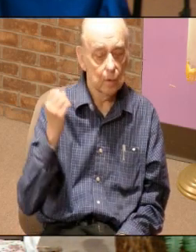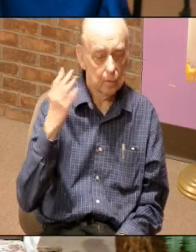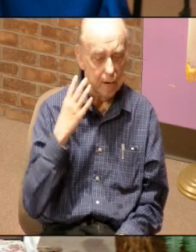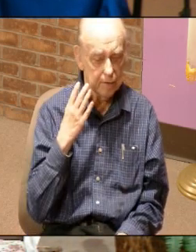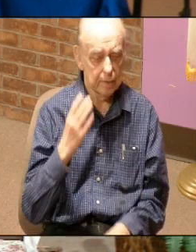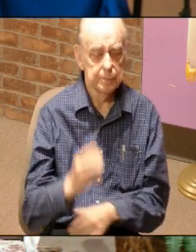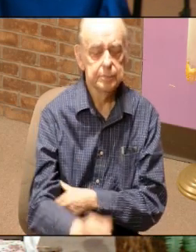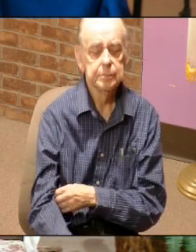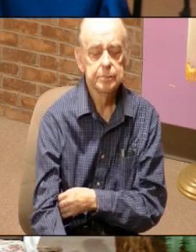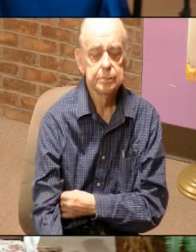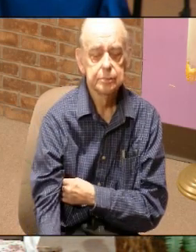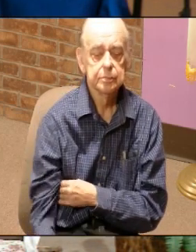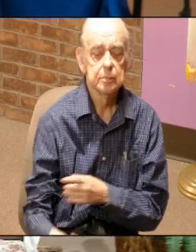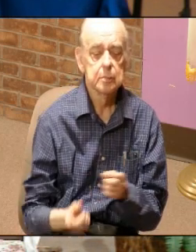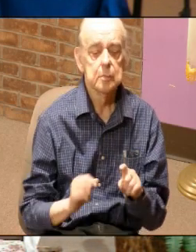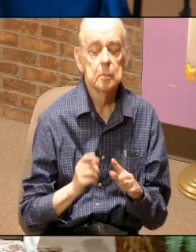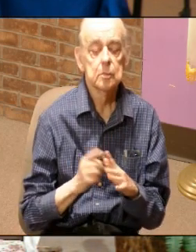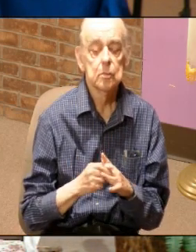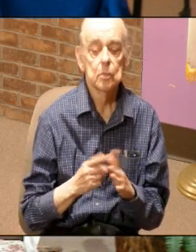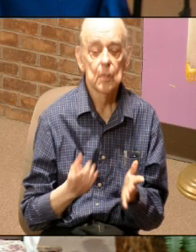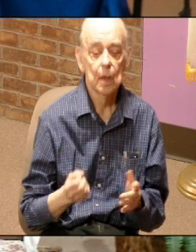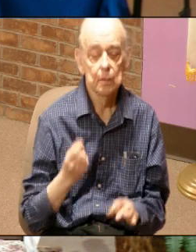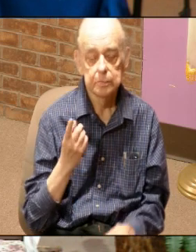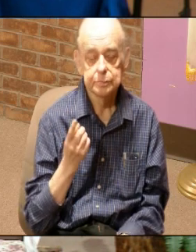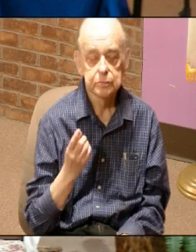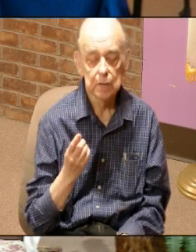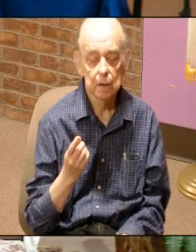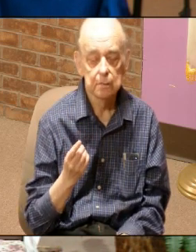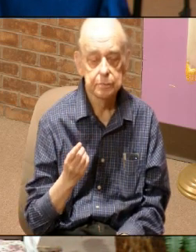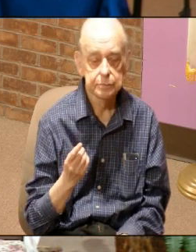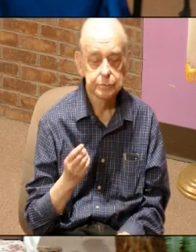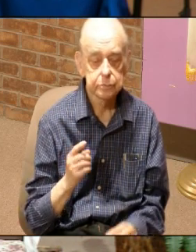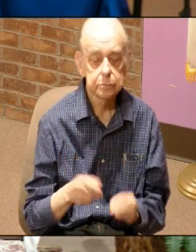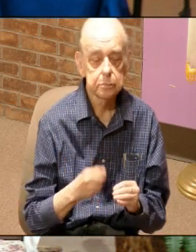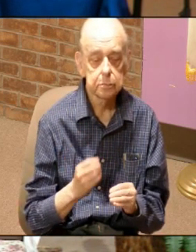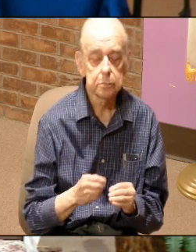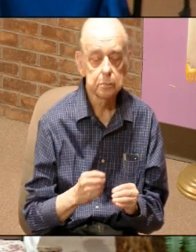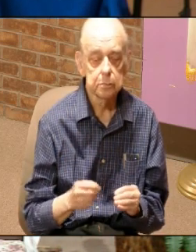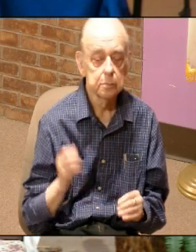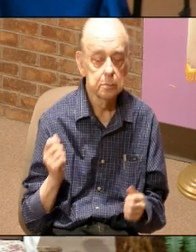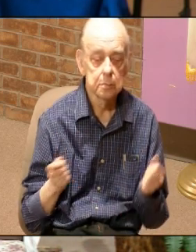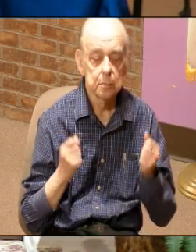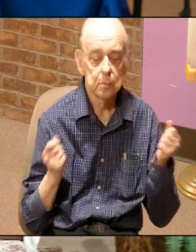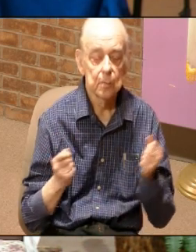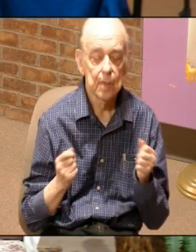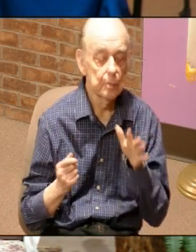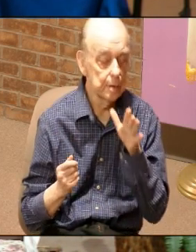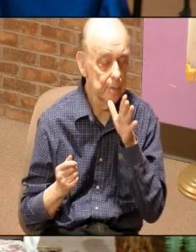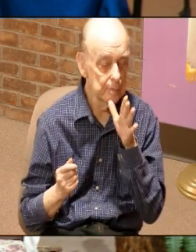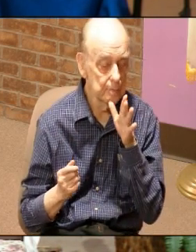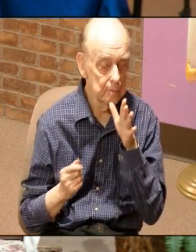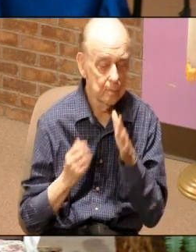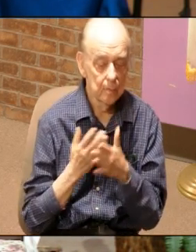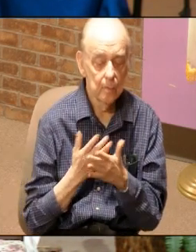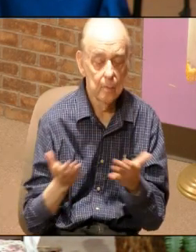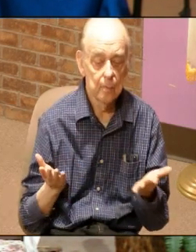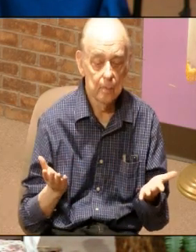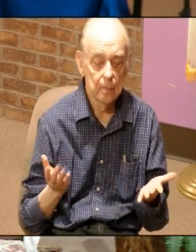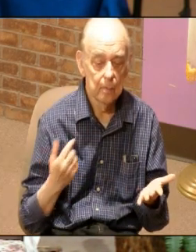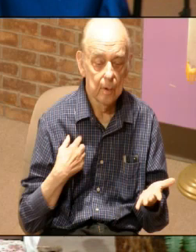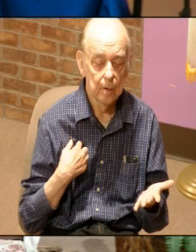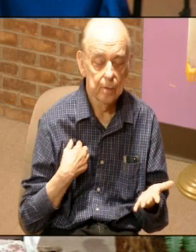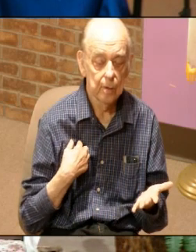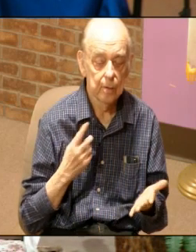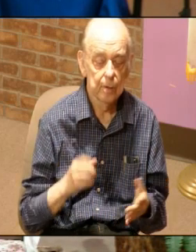But when we begin to understand about as we celebrate mothers, there's something that we've got to